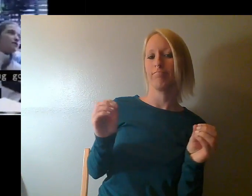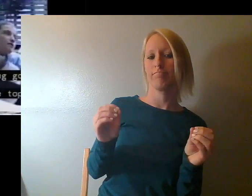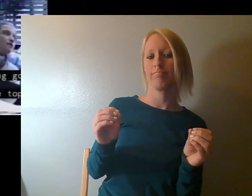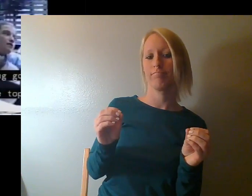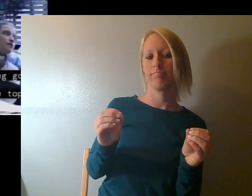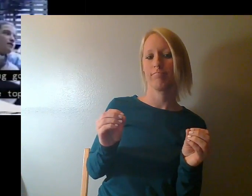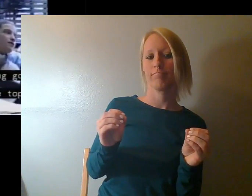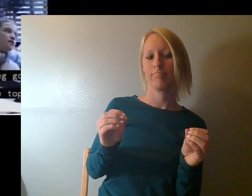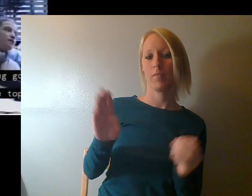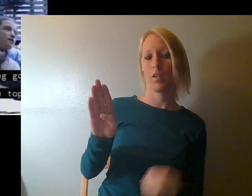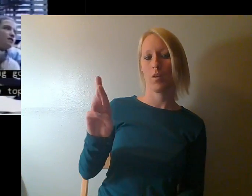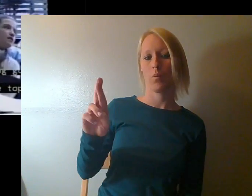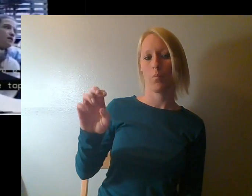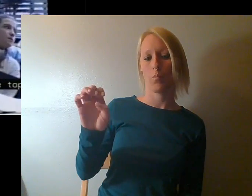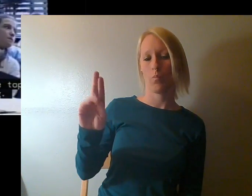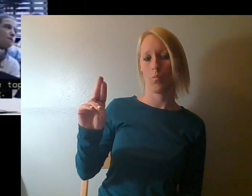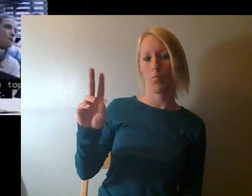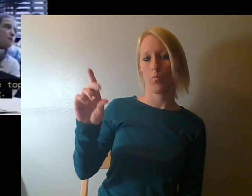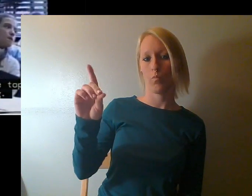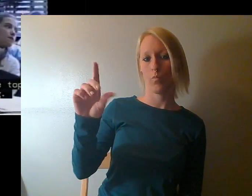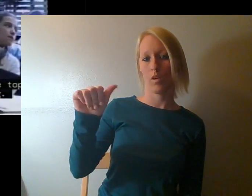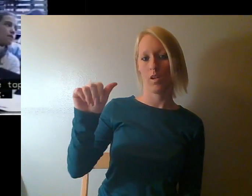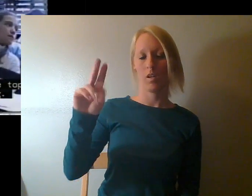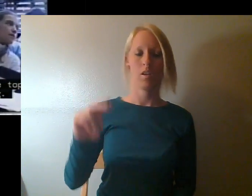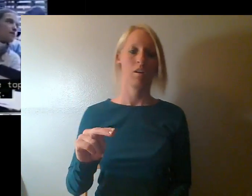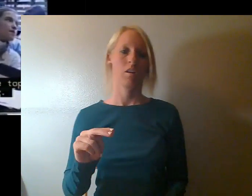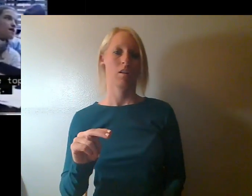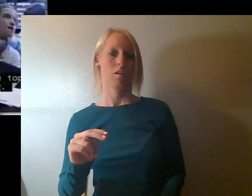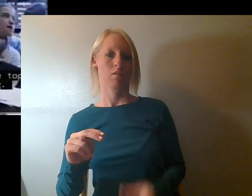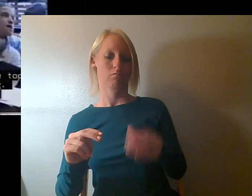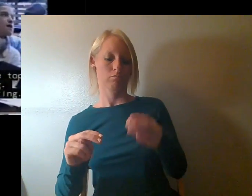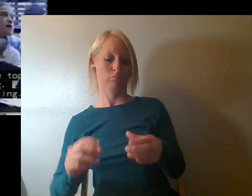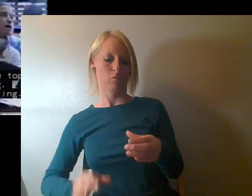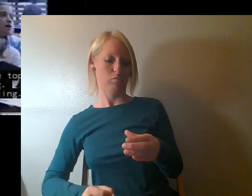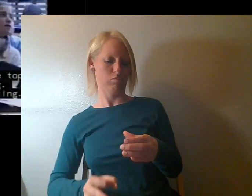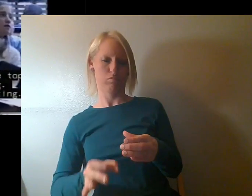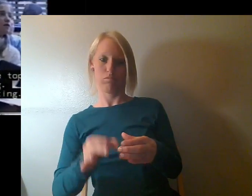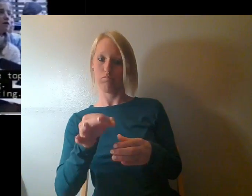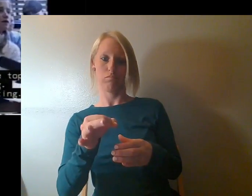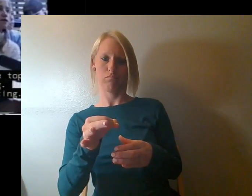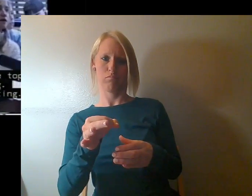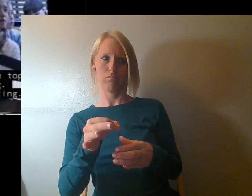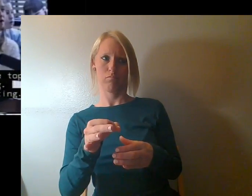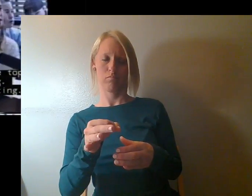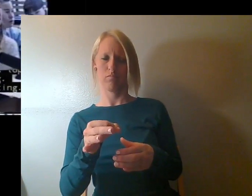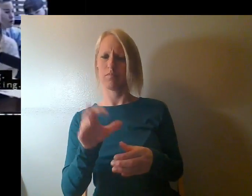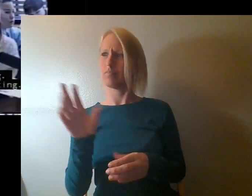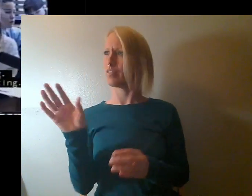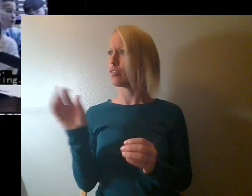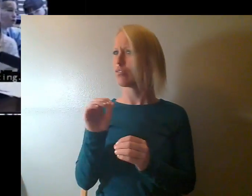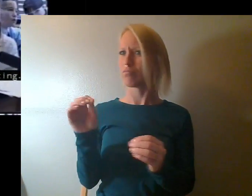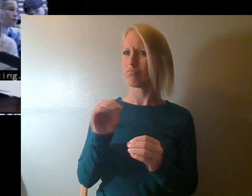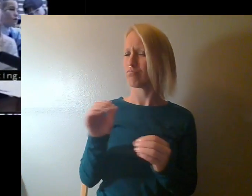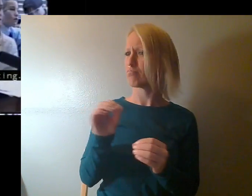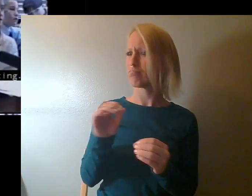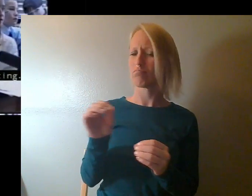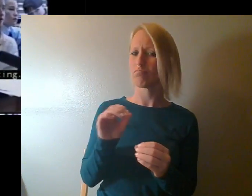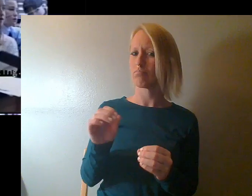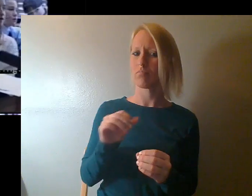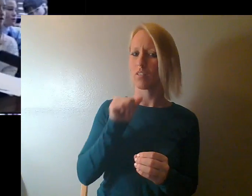top. Well, it's not. Nothing's floating. We don't see anything floating. Becky? And